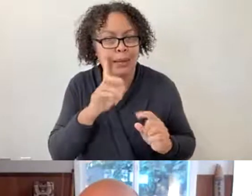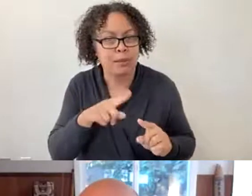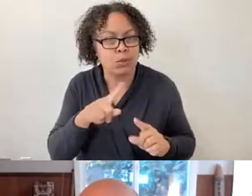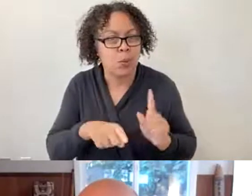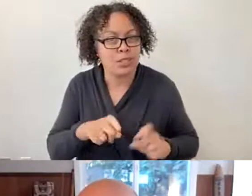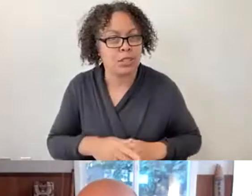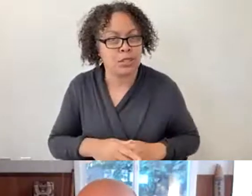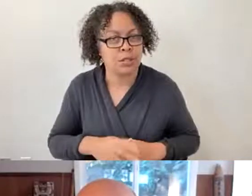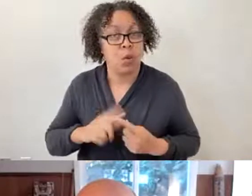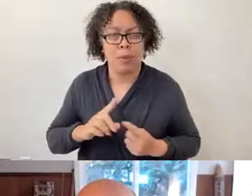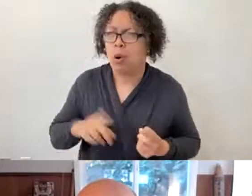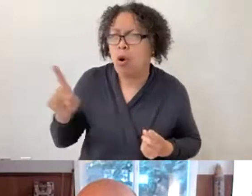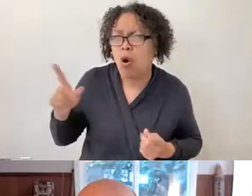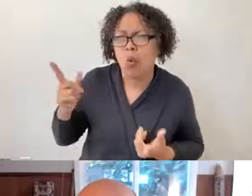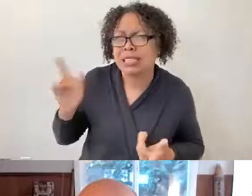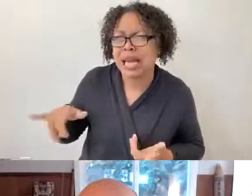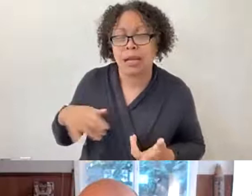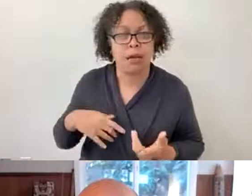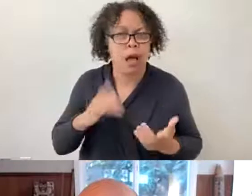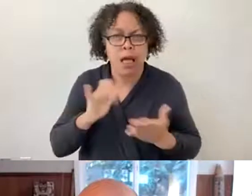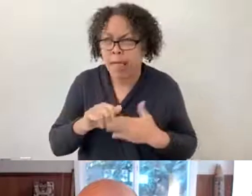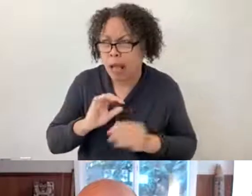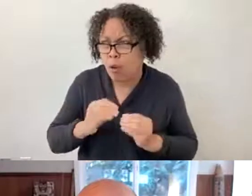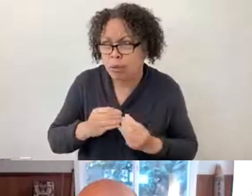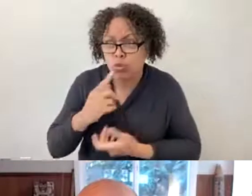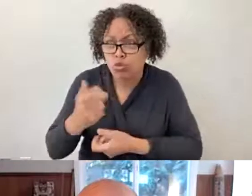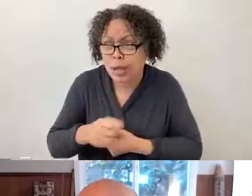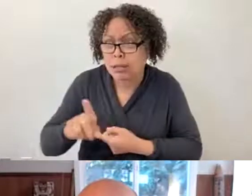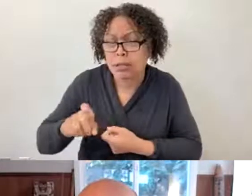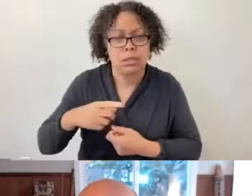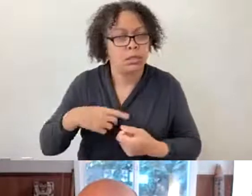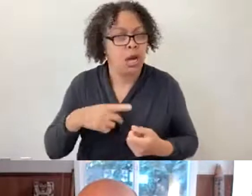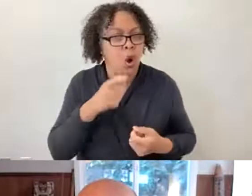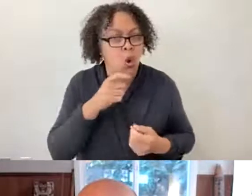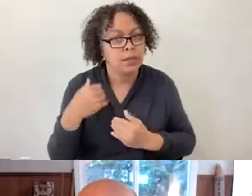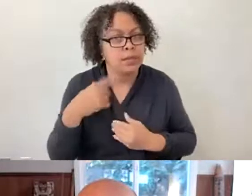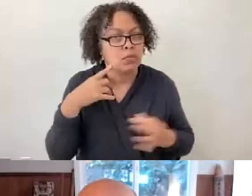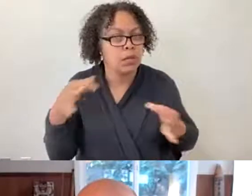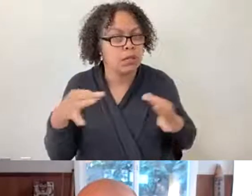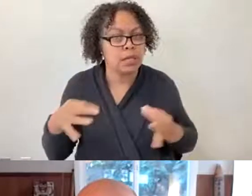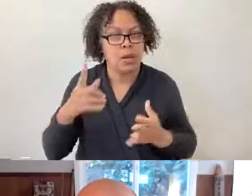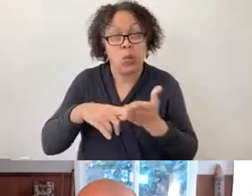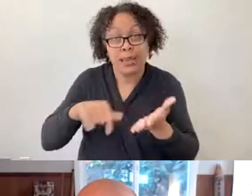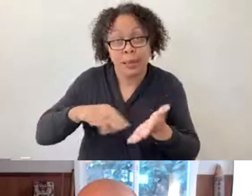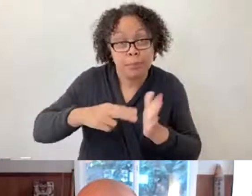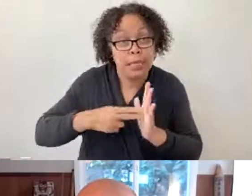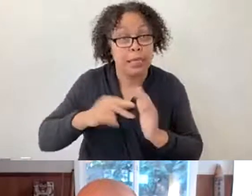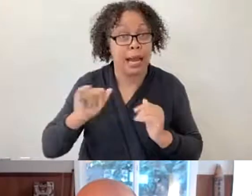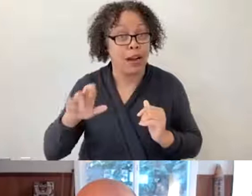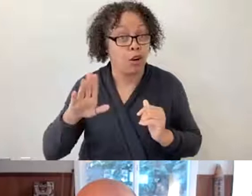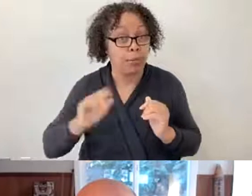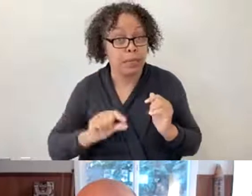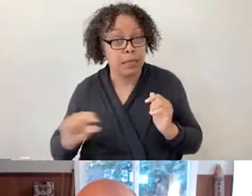Who's going to vouch for the organization? Who's going to explain what that actually means and what that IRB stamp is actually